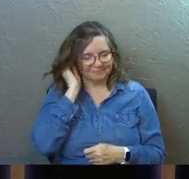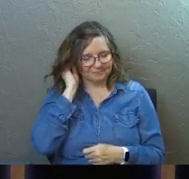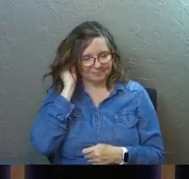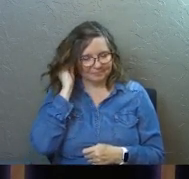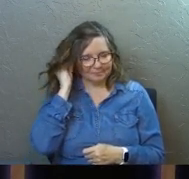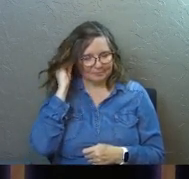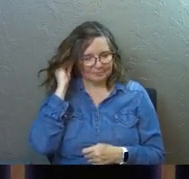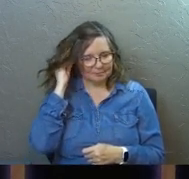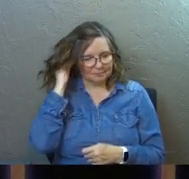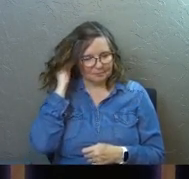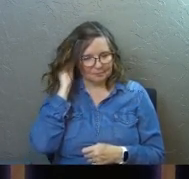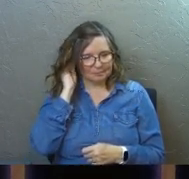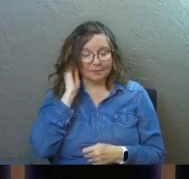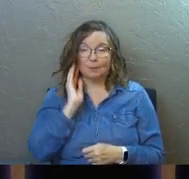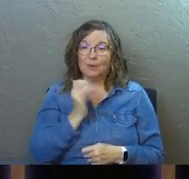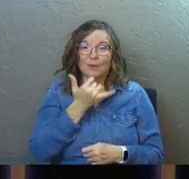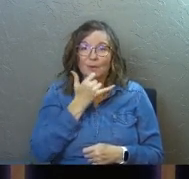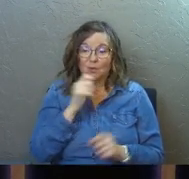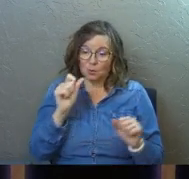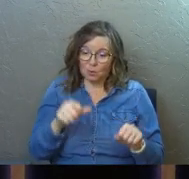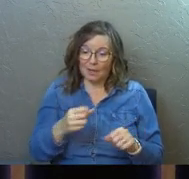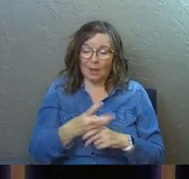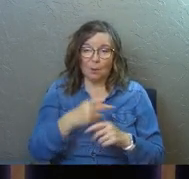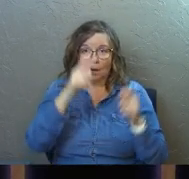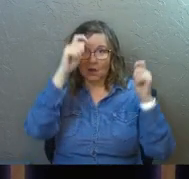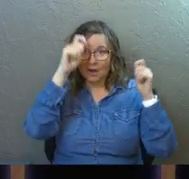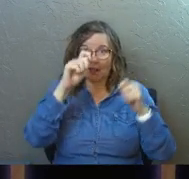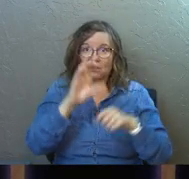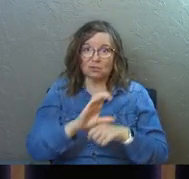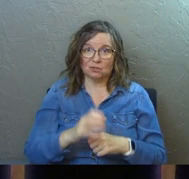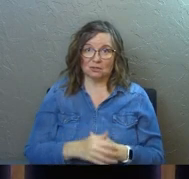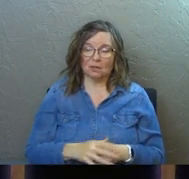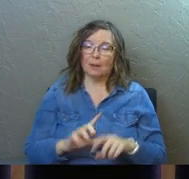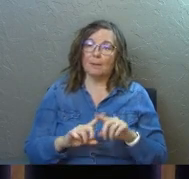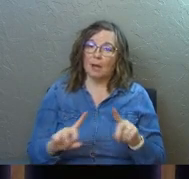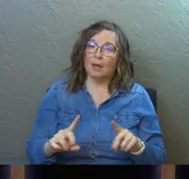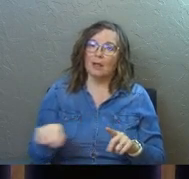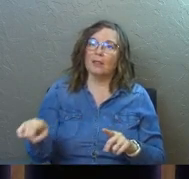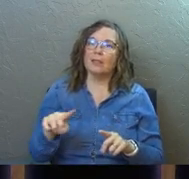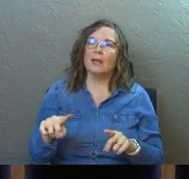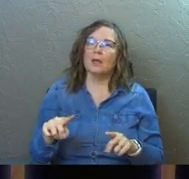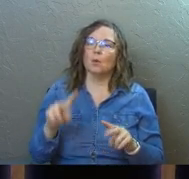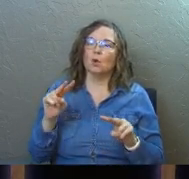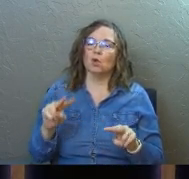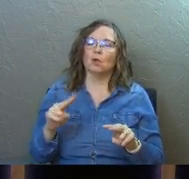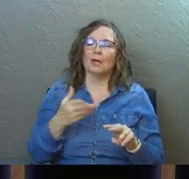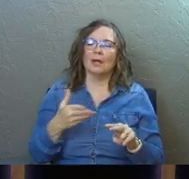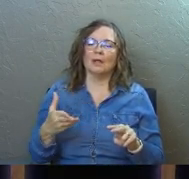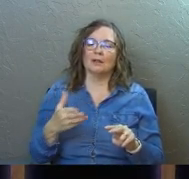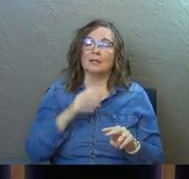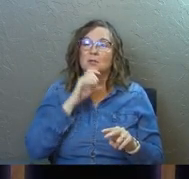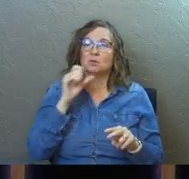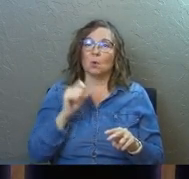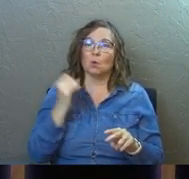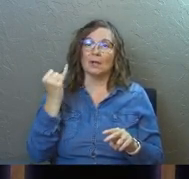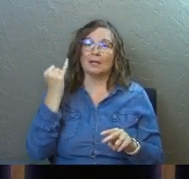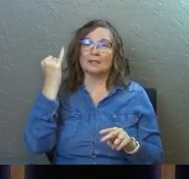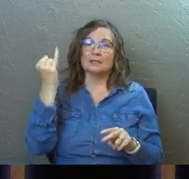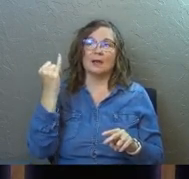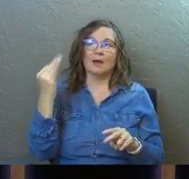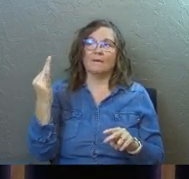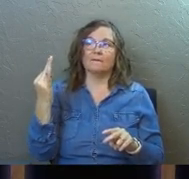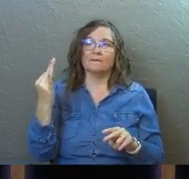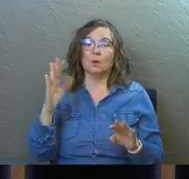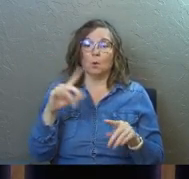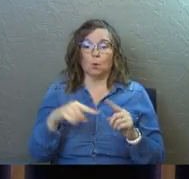The thing is, they were wrong. You can wear a hat in church. But they were looking at this old idea